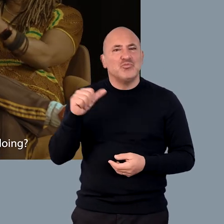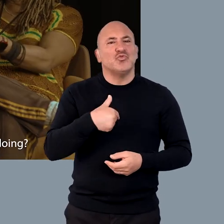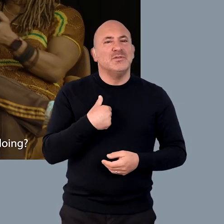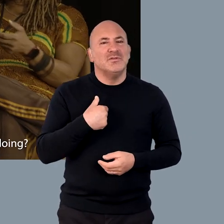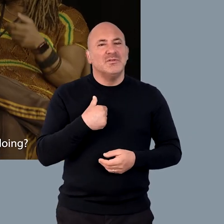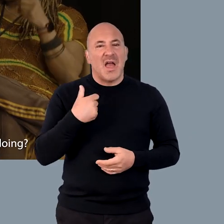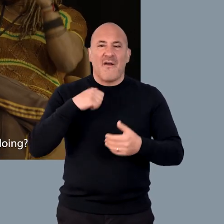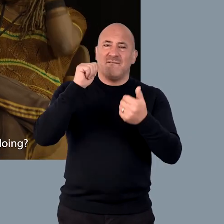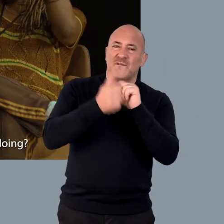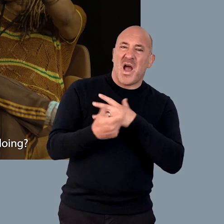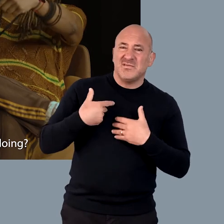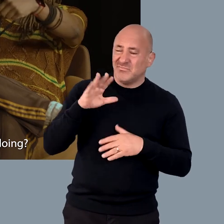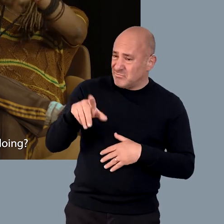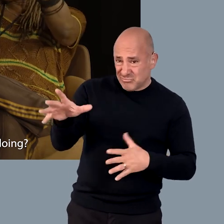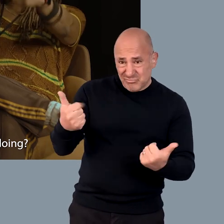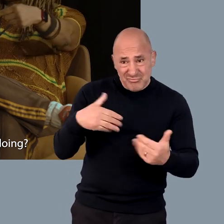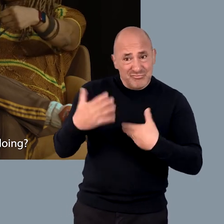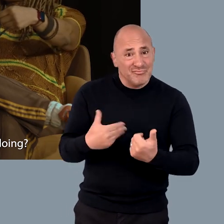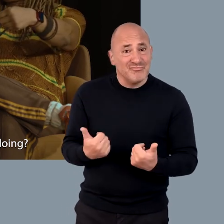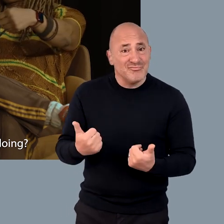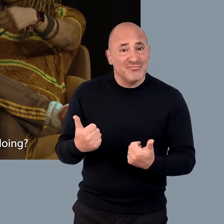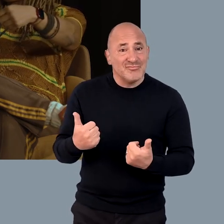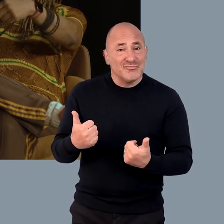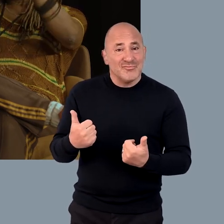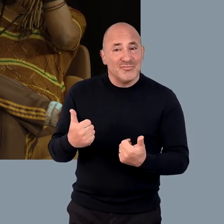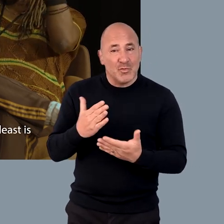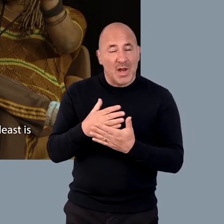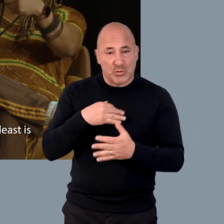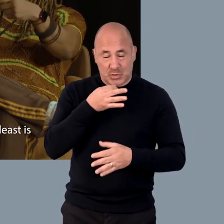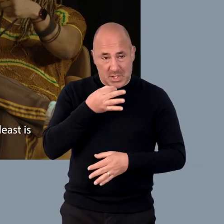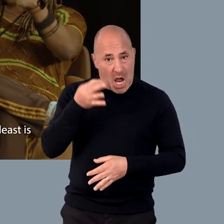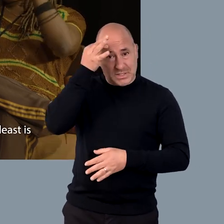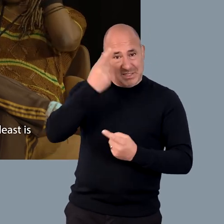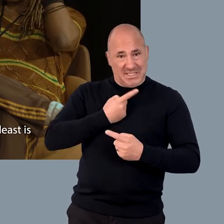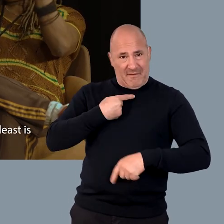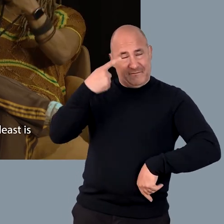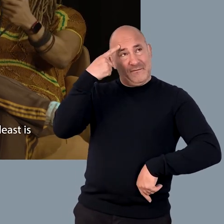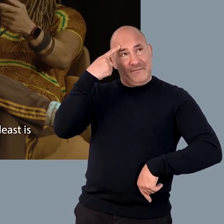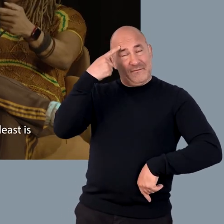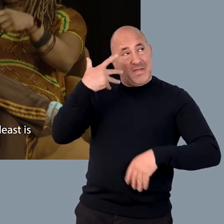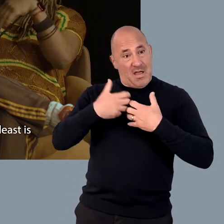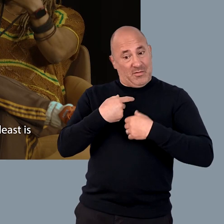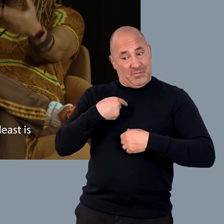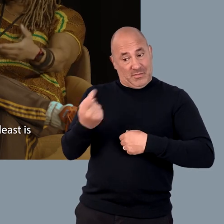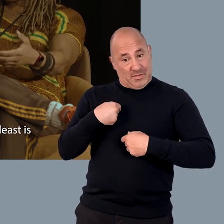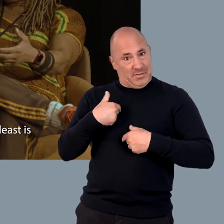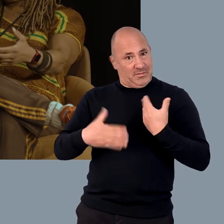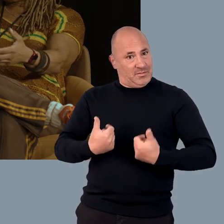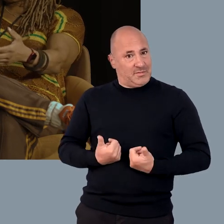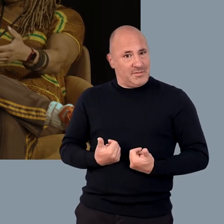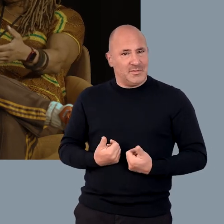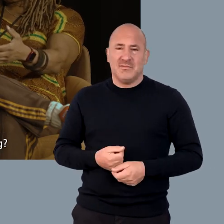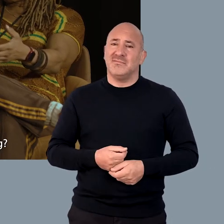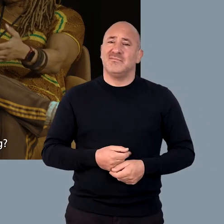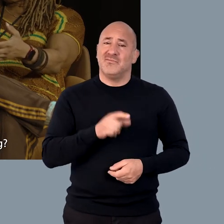so I really should be when I'm saying to my friend. Are you how are you doing? The question I should be asking my mind at least is how are we doing?